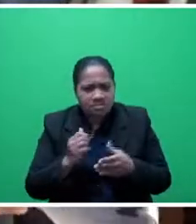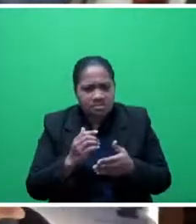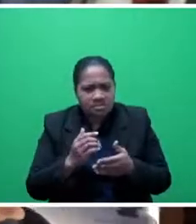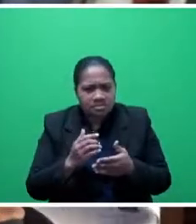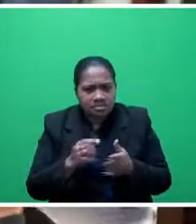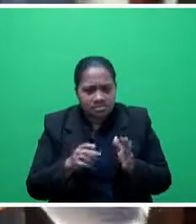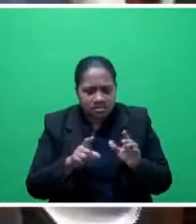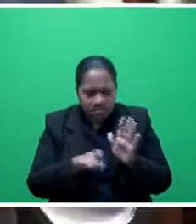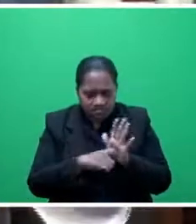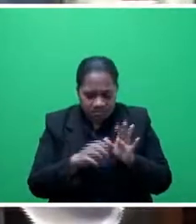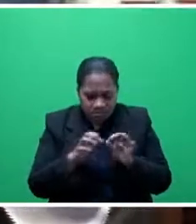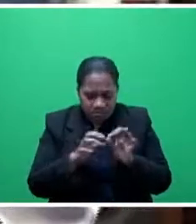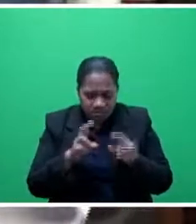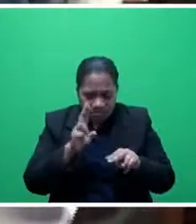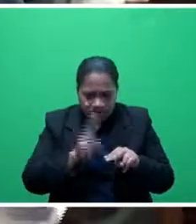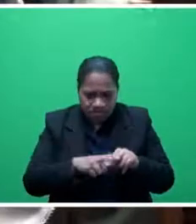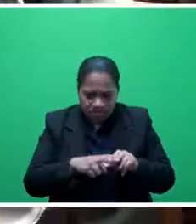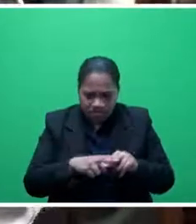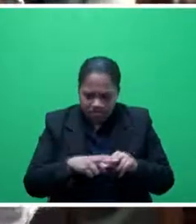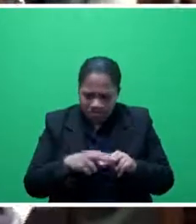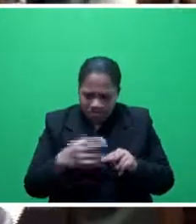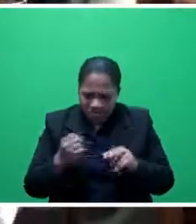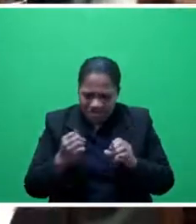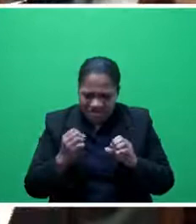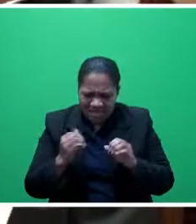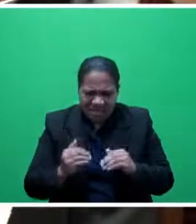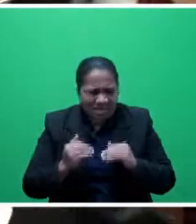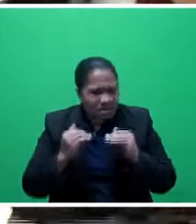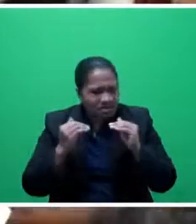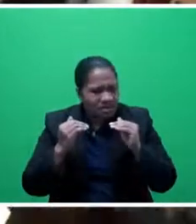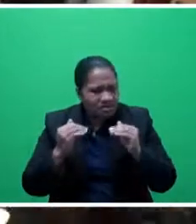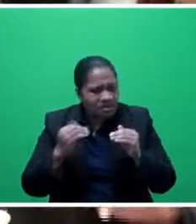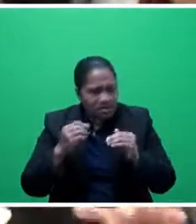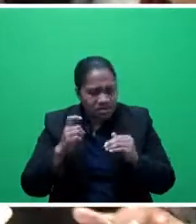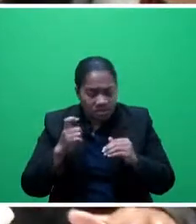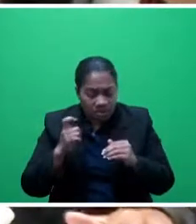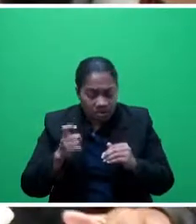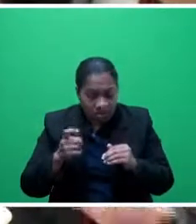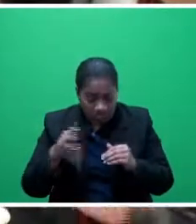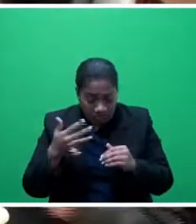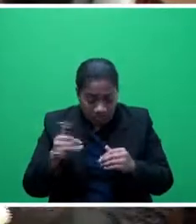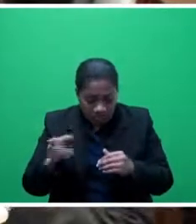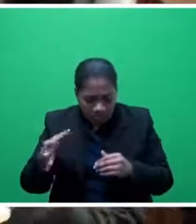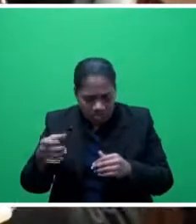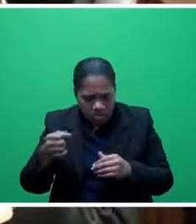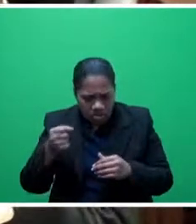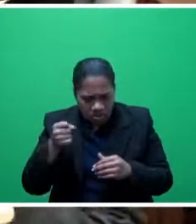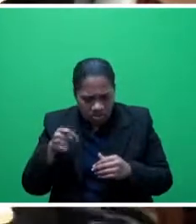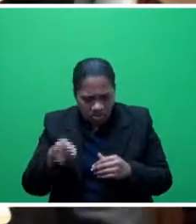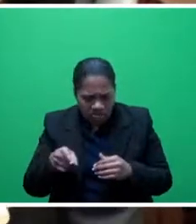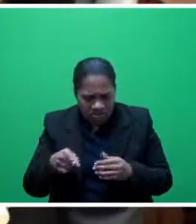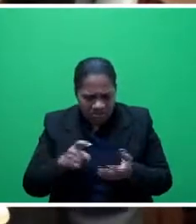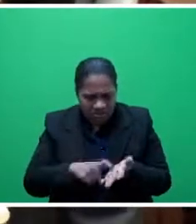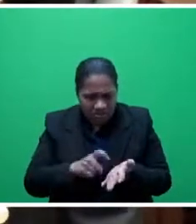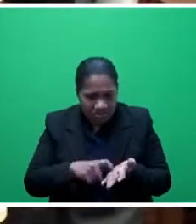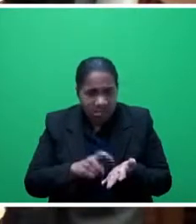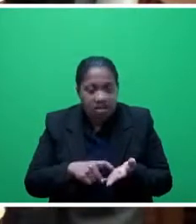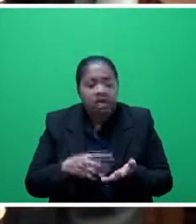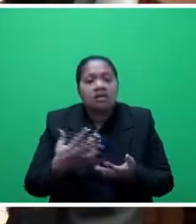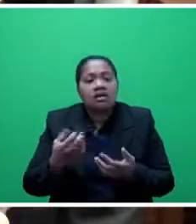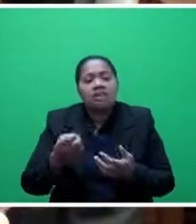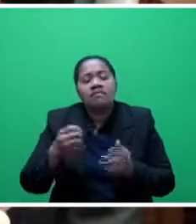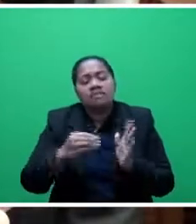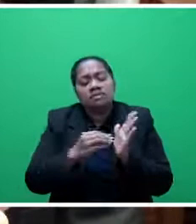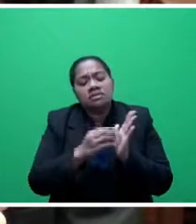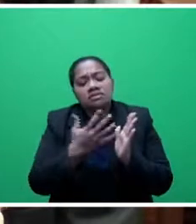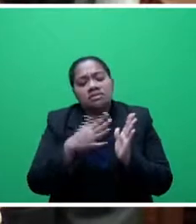advances, holdings by RBF of notes, bills, securities, and other evidence of indebtedness. Clause 2 of the bill also amends Section 51 of the